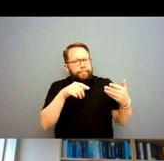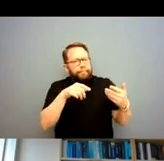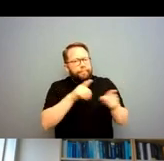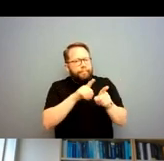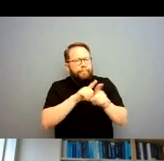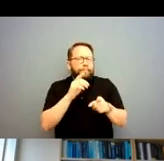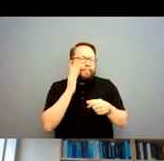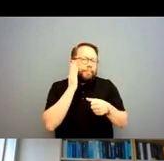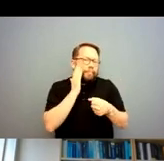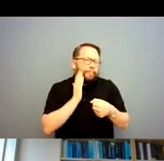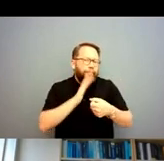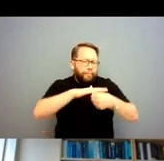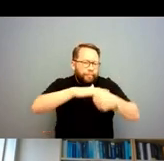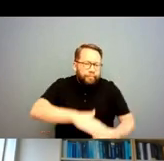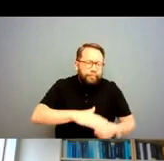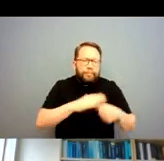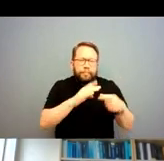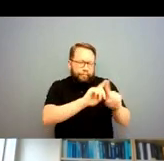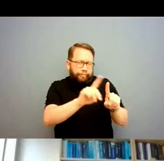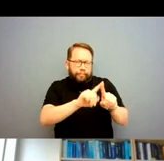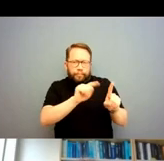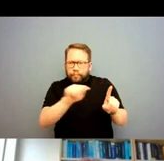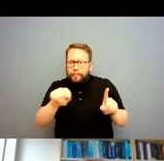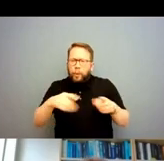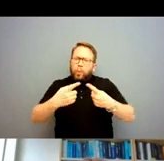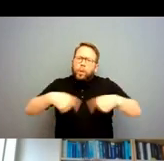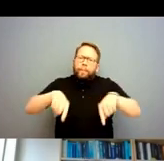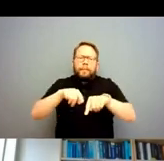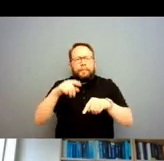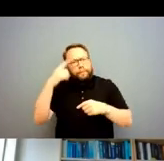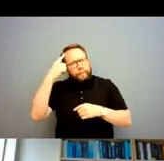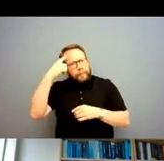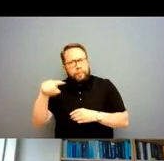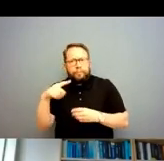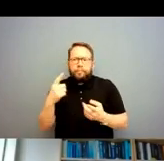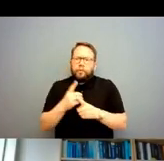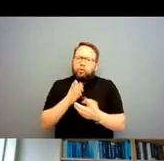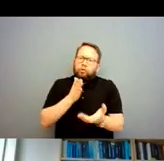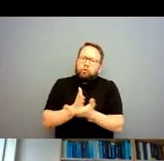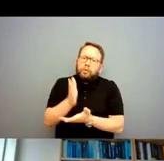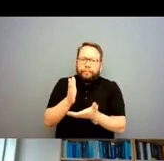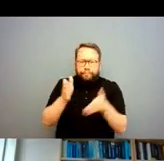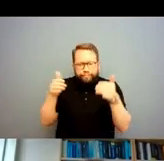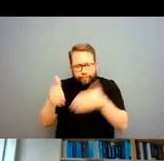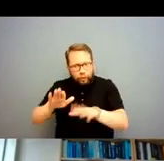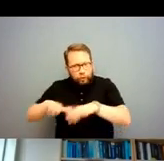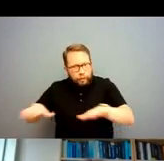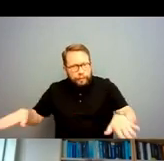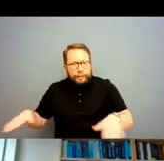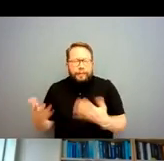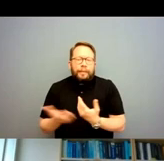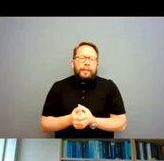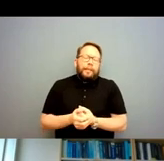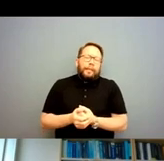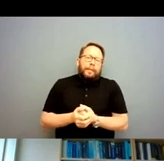CERD. You have the Committee for the Rights of the Child. And the treaty bodies are important